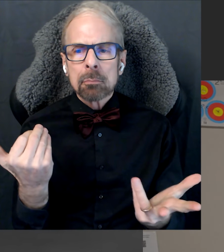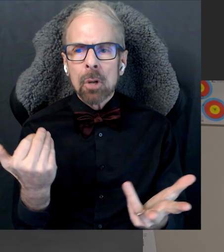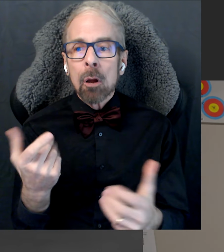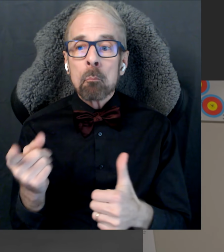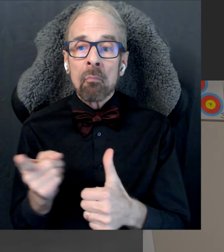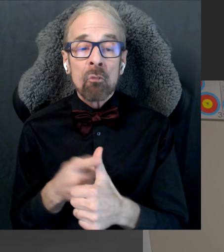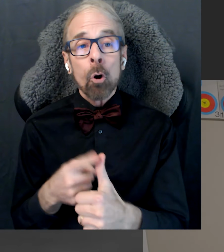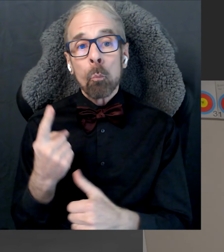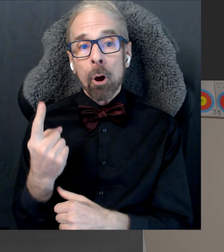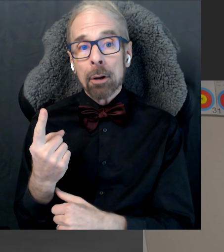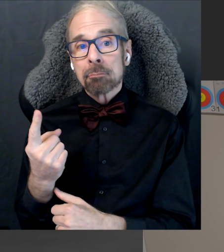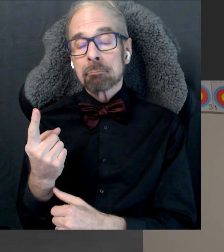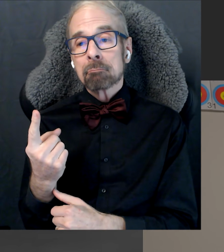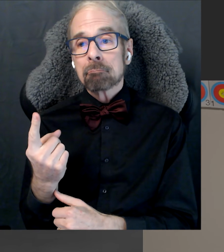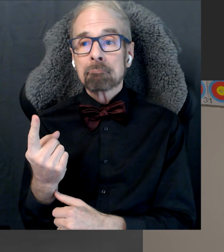My first one was